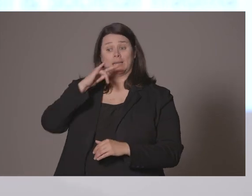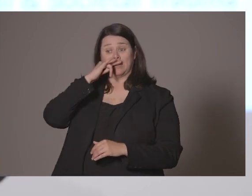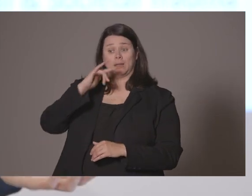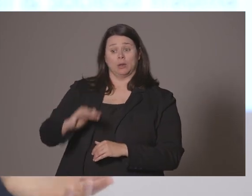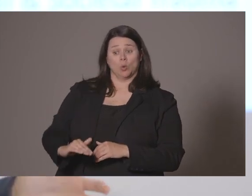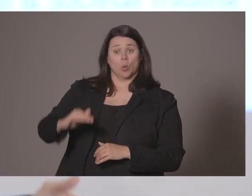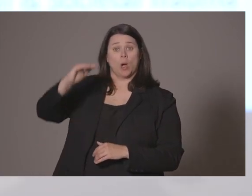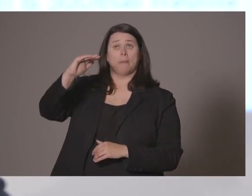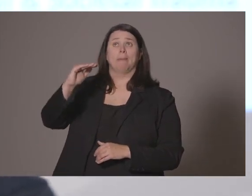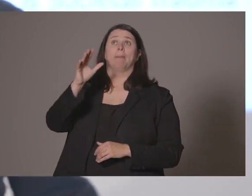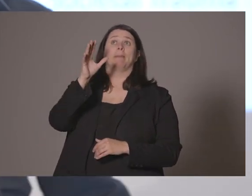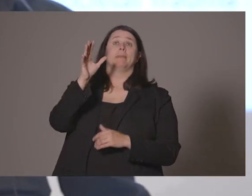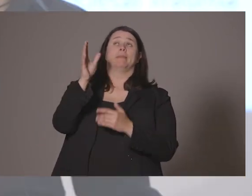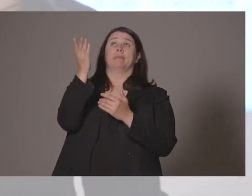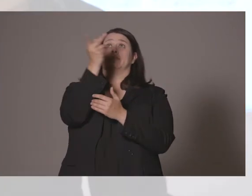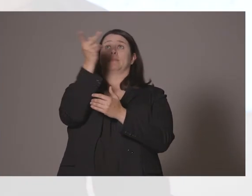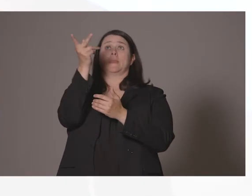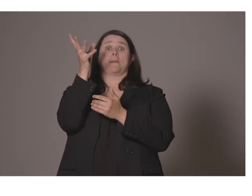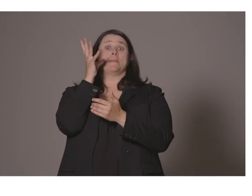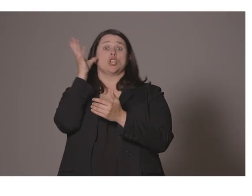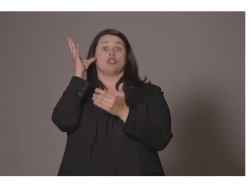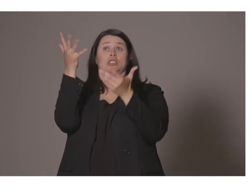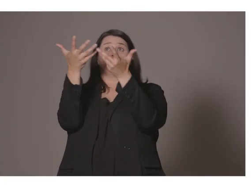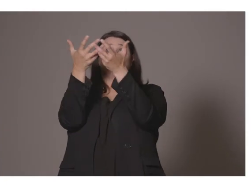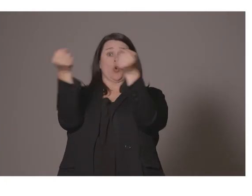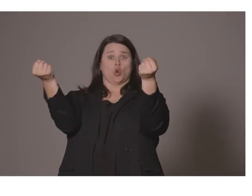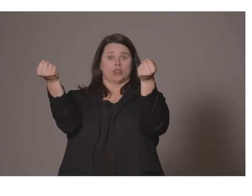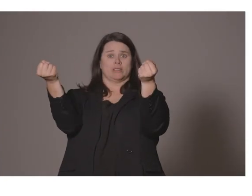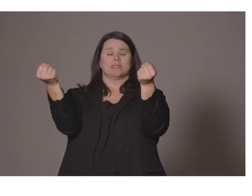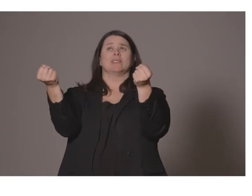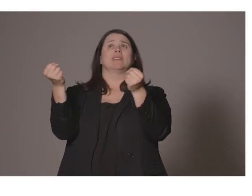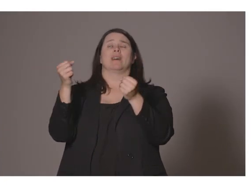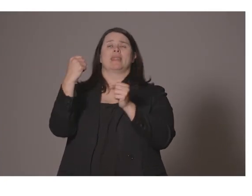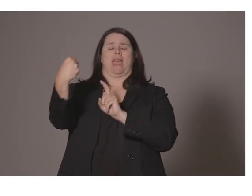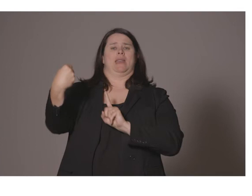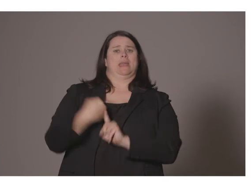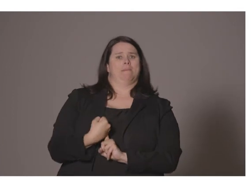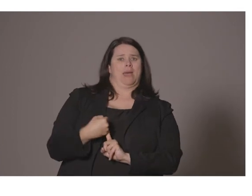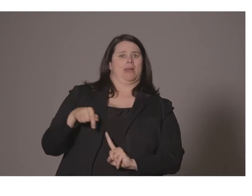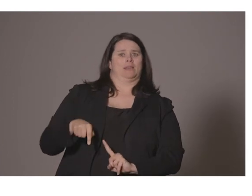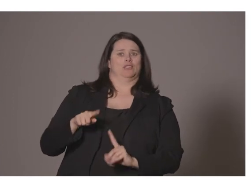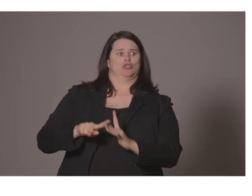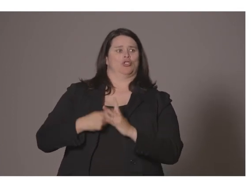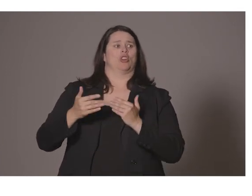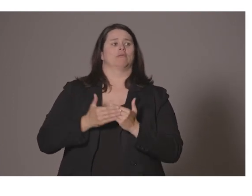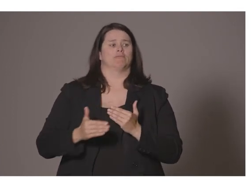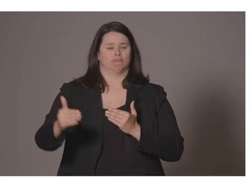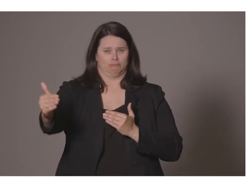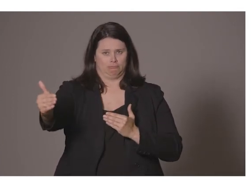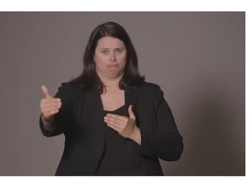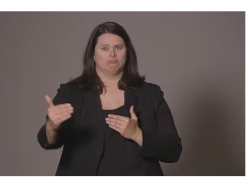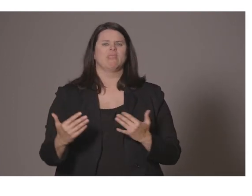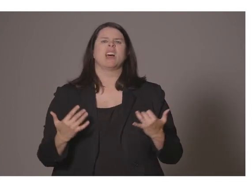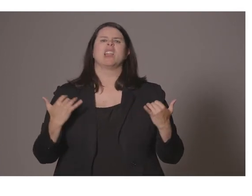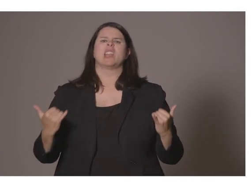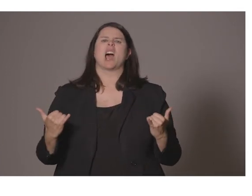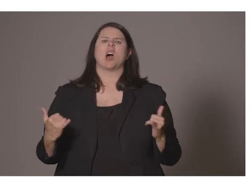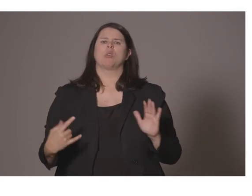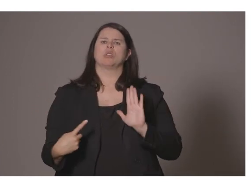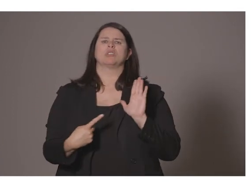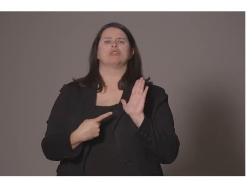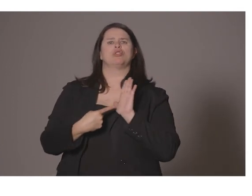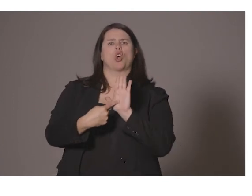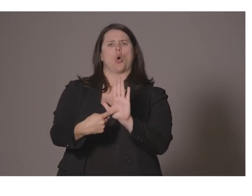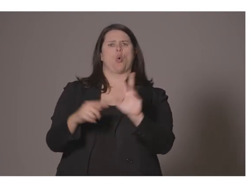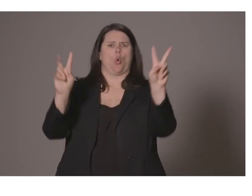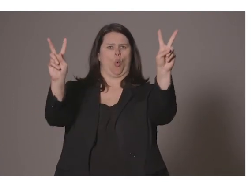and impacted his life as a big change. I'm going to give you this quote to end on.